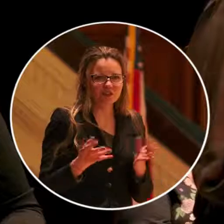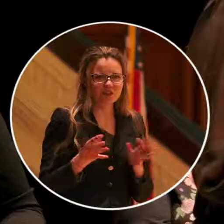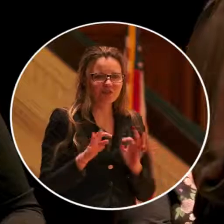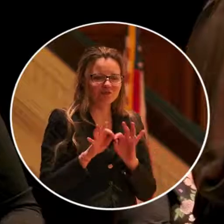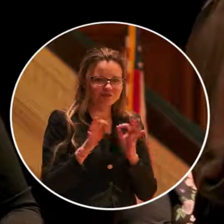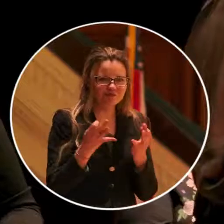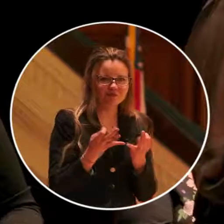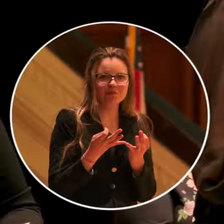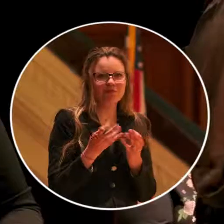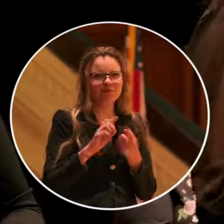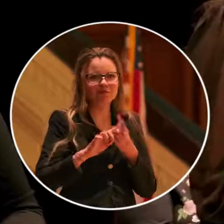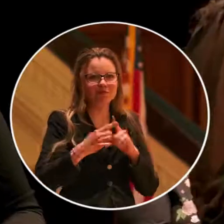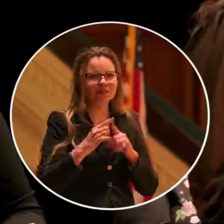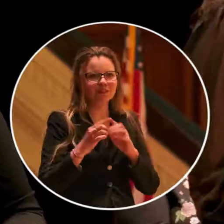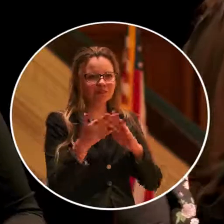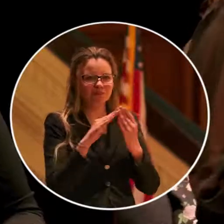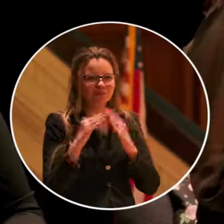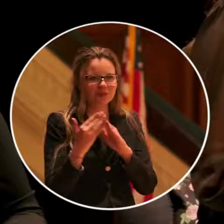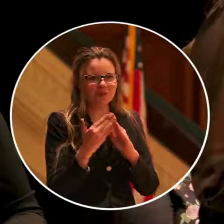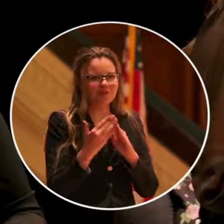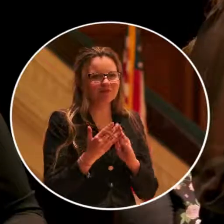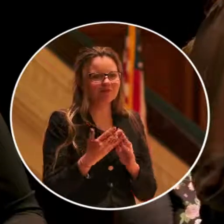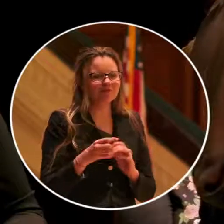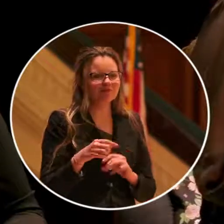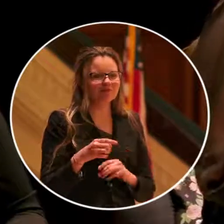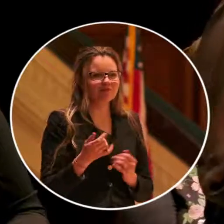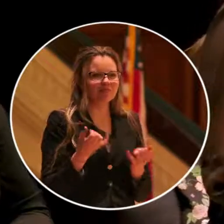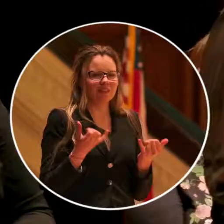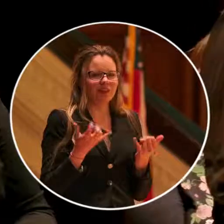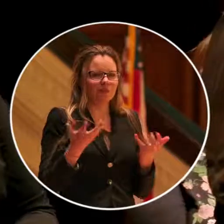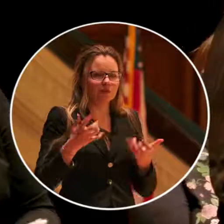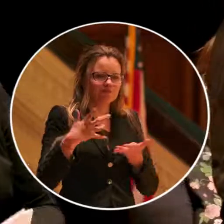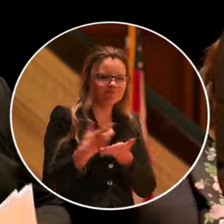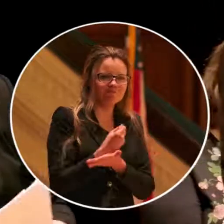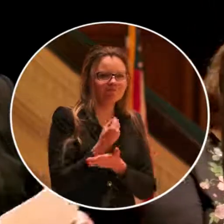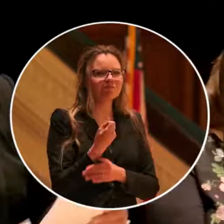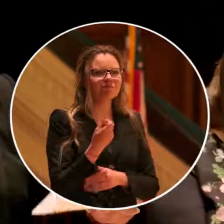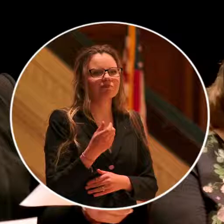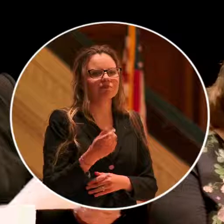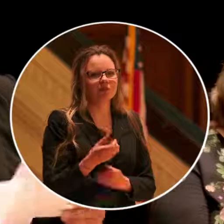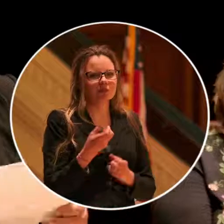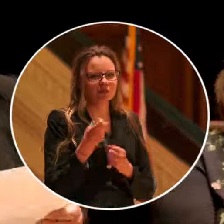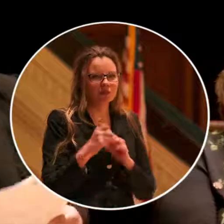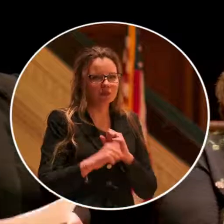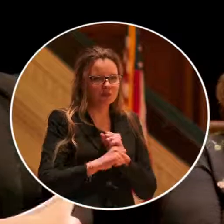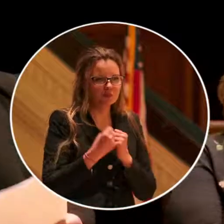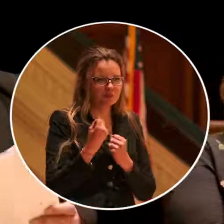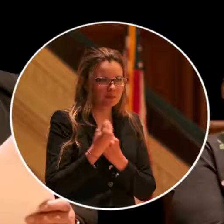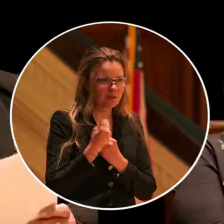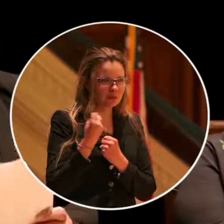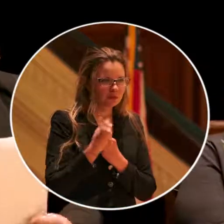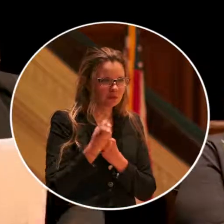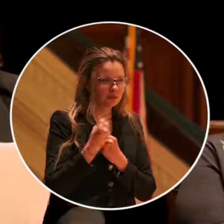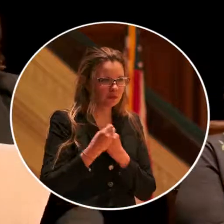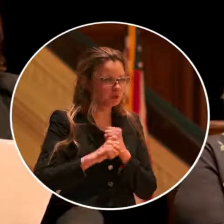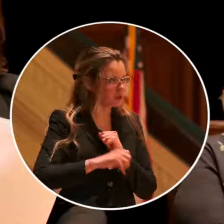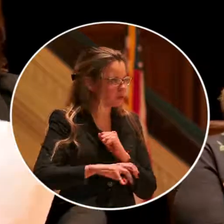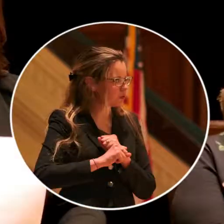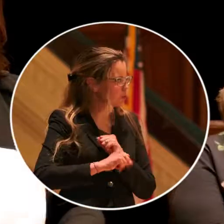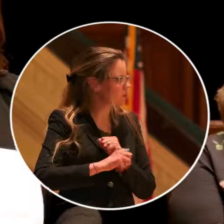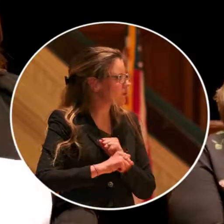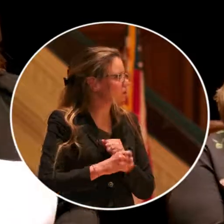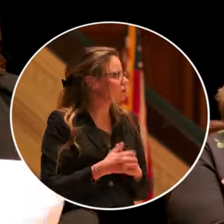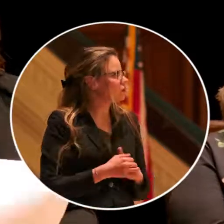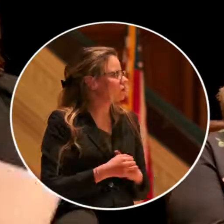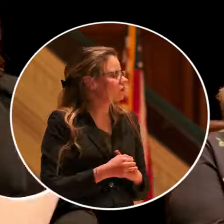community. We would like to take this moment to thank our sponsors. We have many of them. We are so grateful.